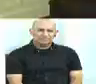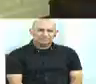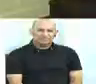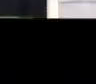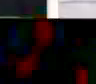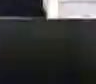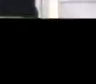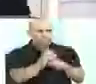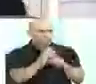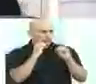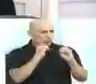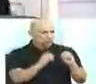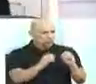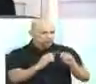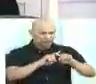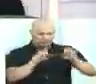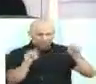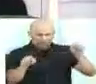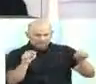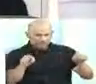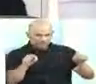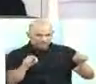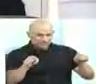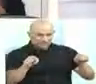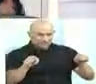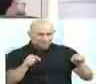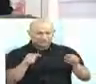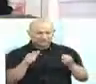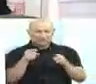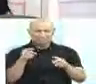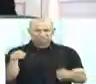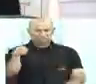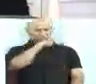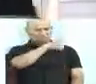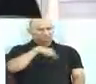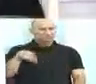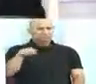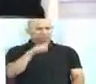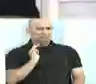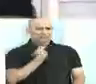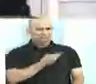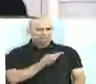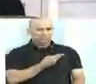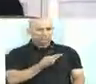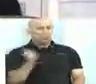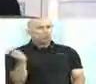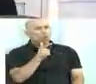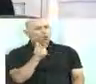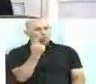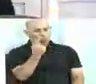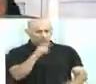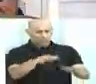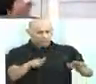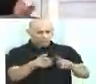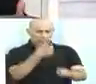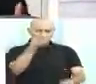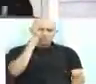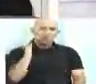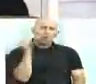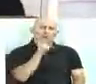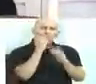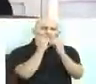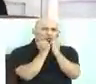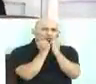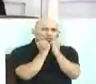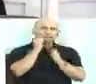God makes no distinction between us. We are all children of the one true God. We are all precious in